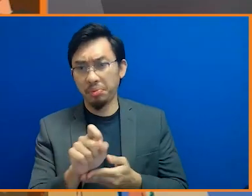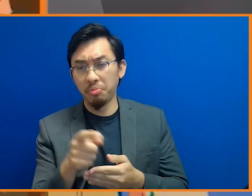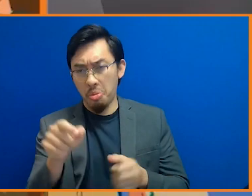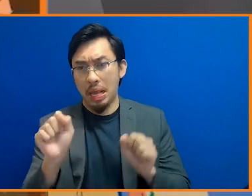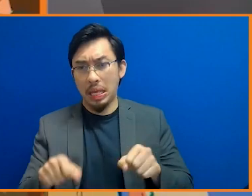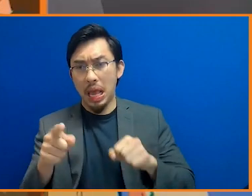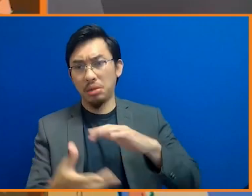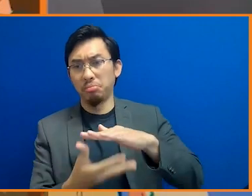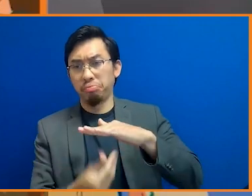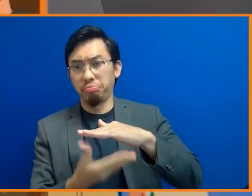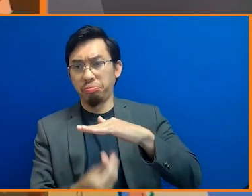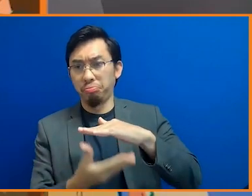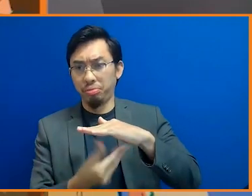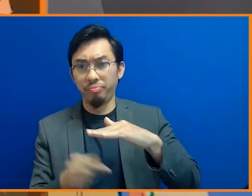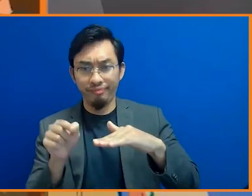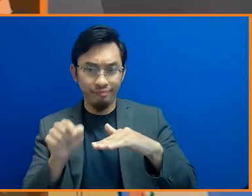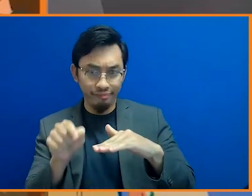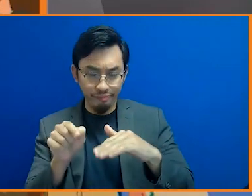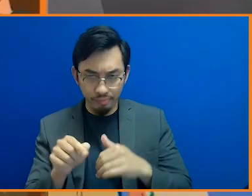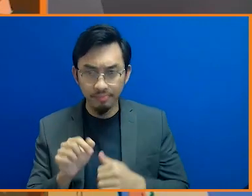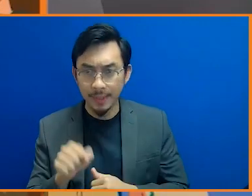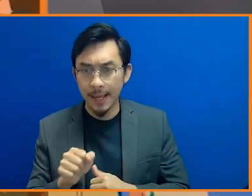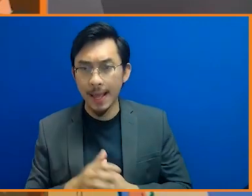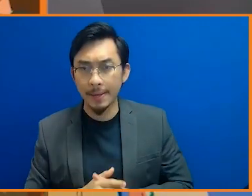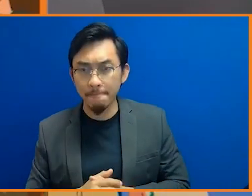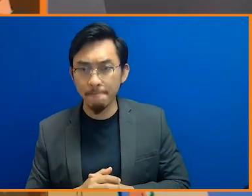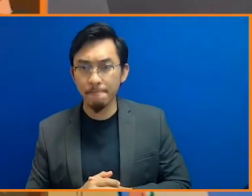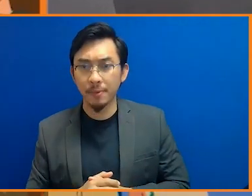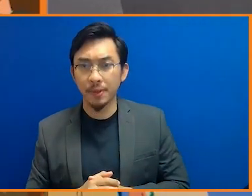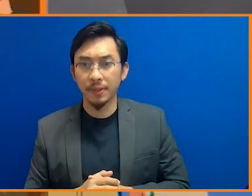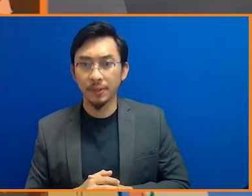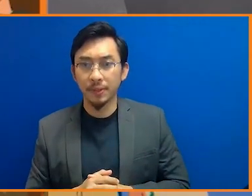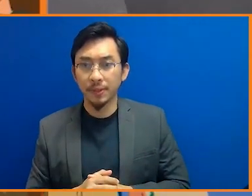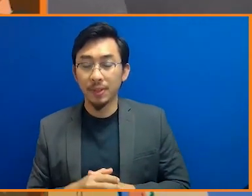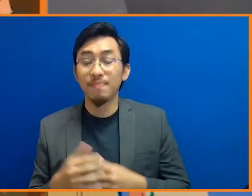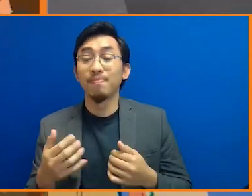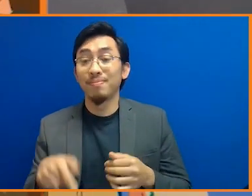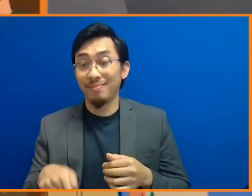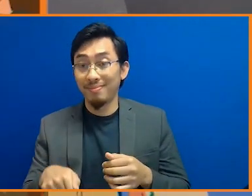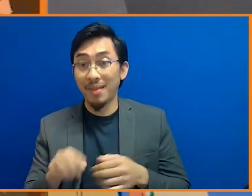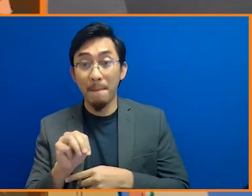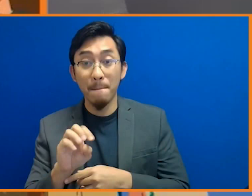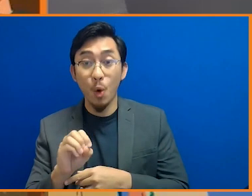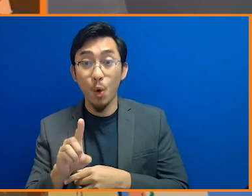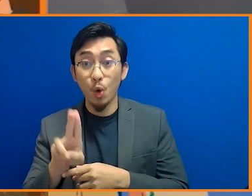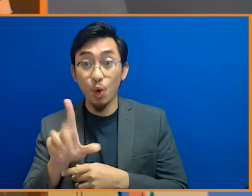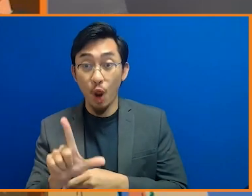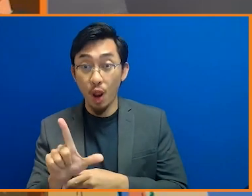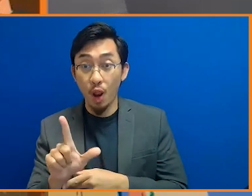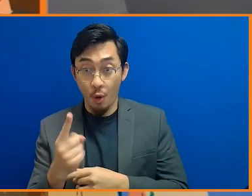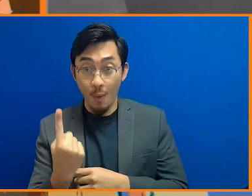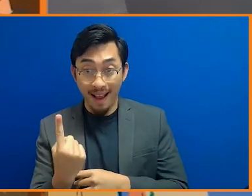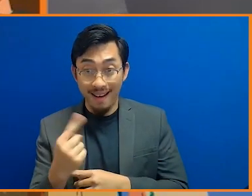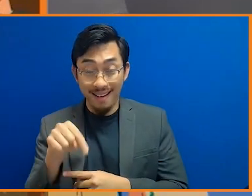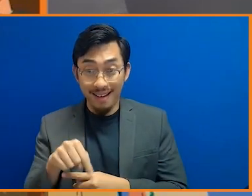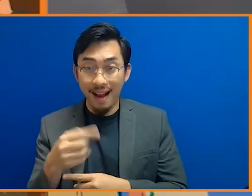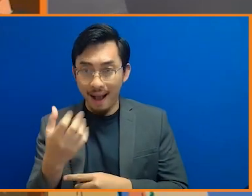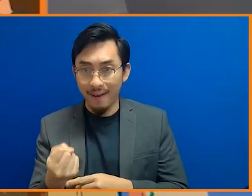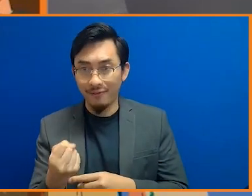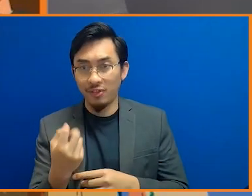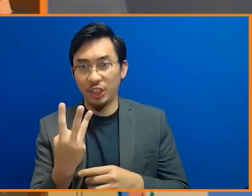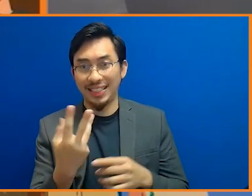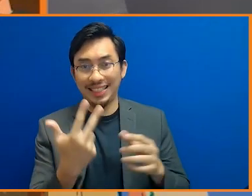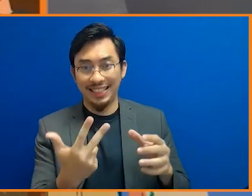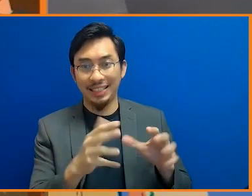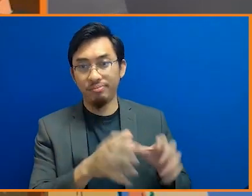can download the material in the e-learning platform. The module one have three